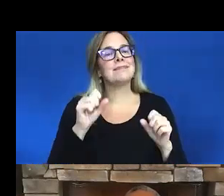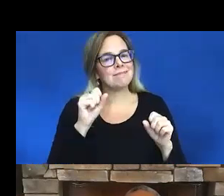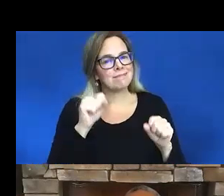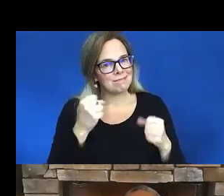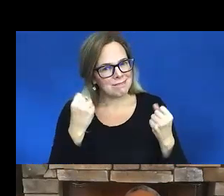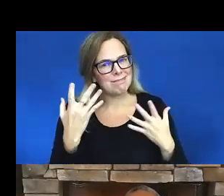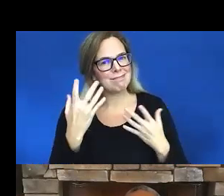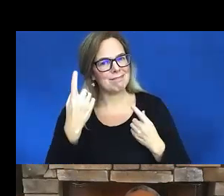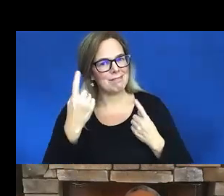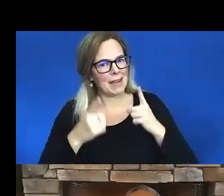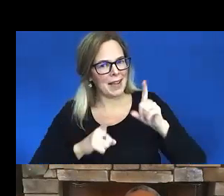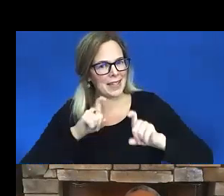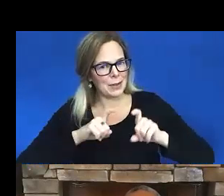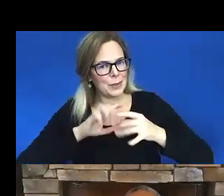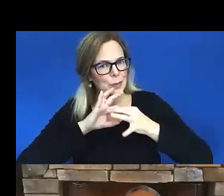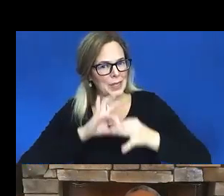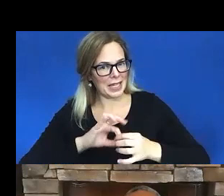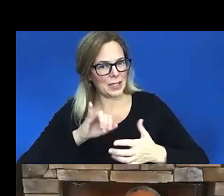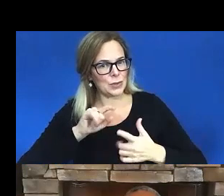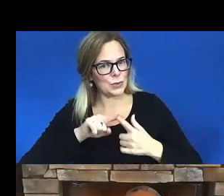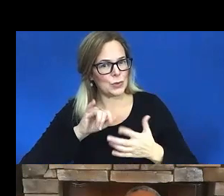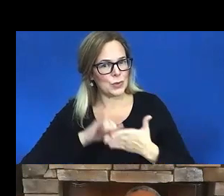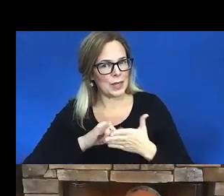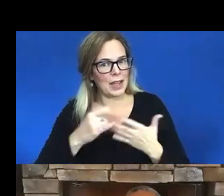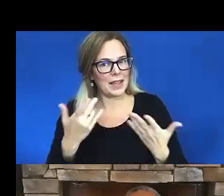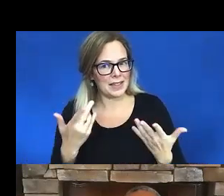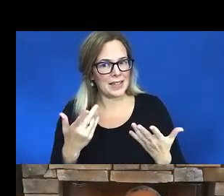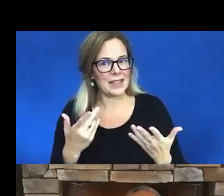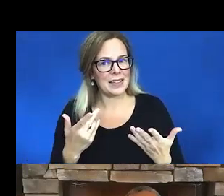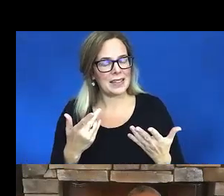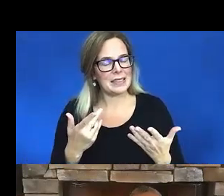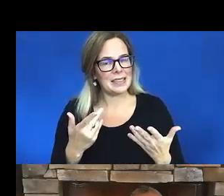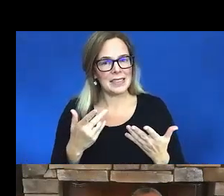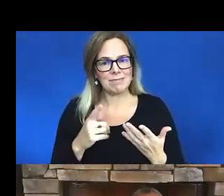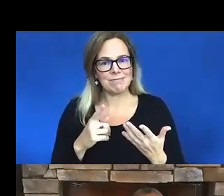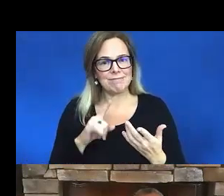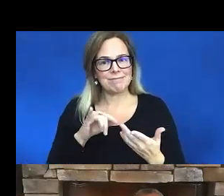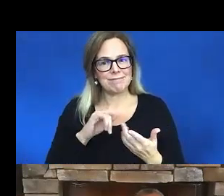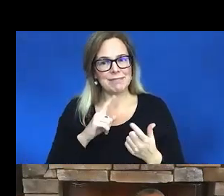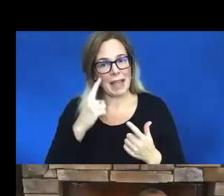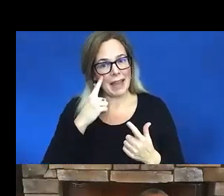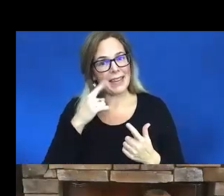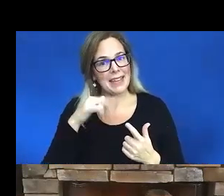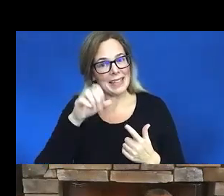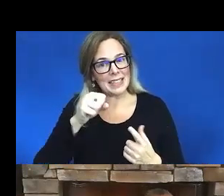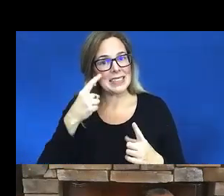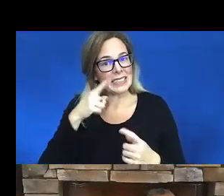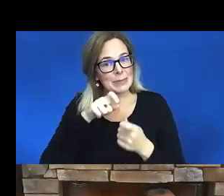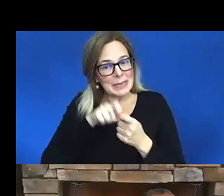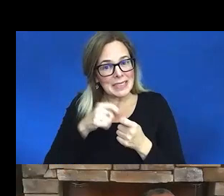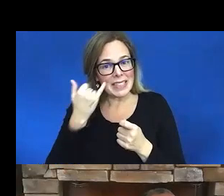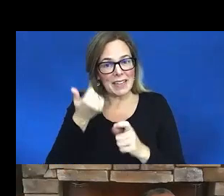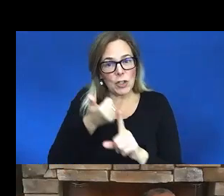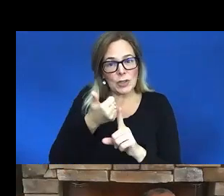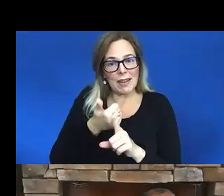happen certainly have changed, but yes, I think particularly if you're in a high-risk category, such as